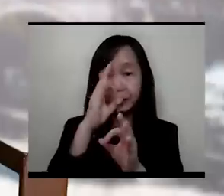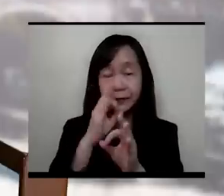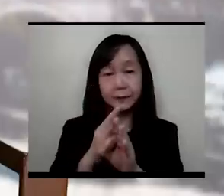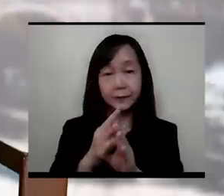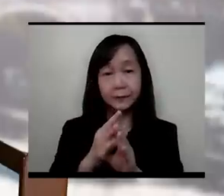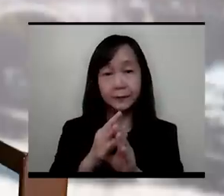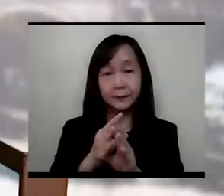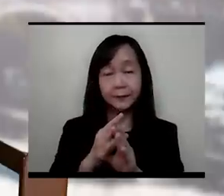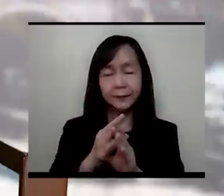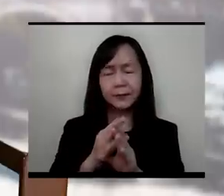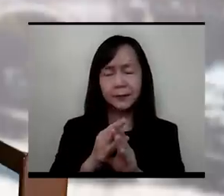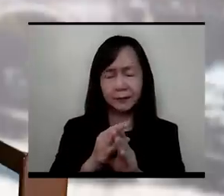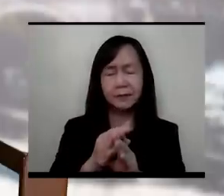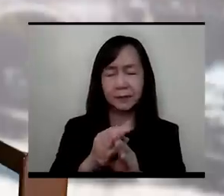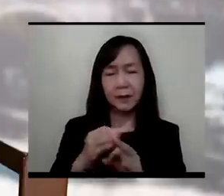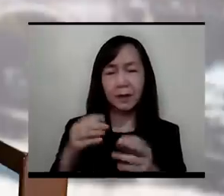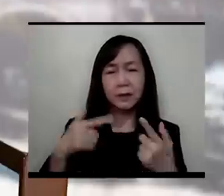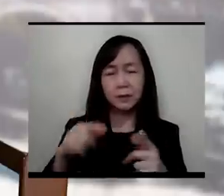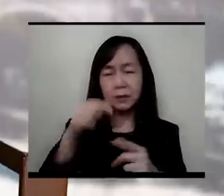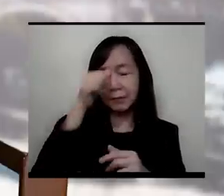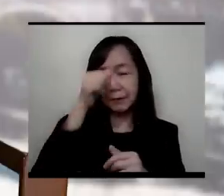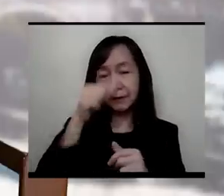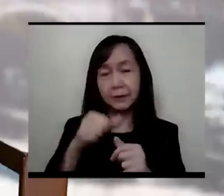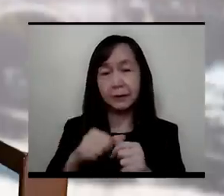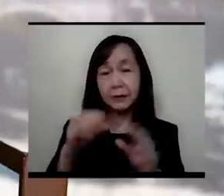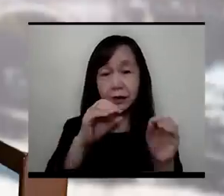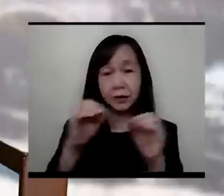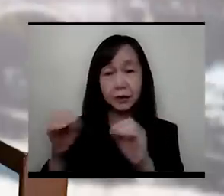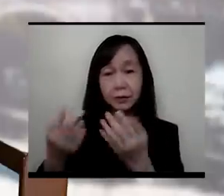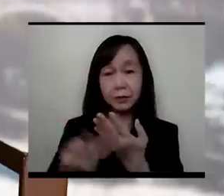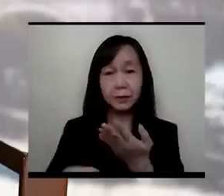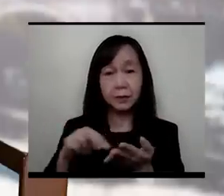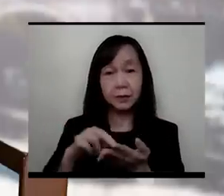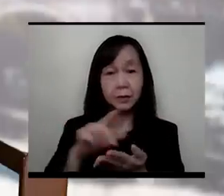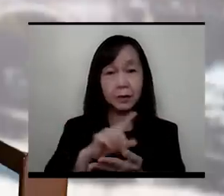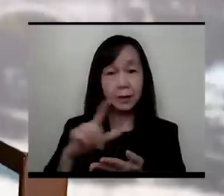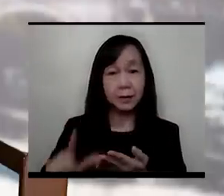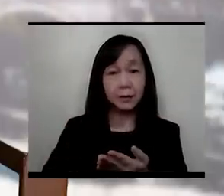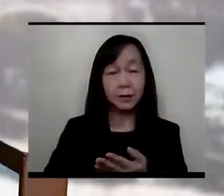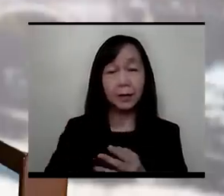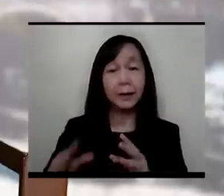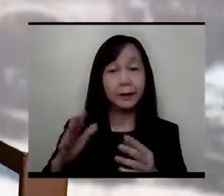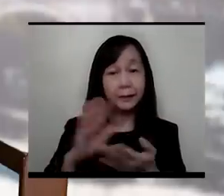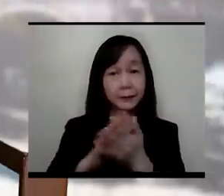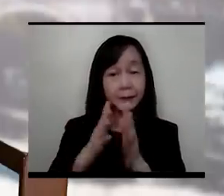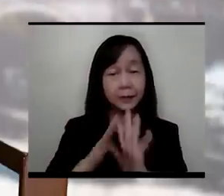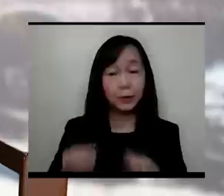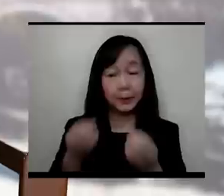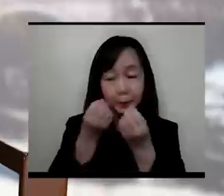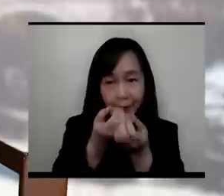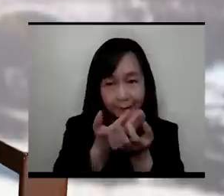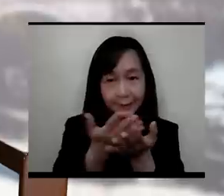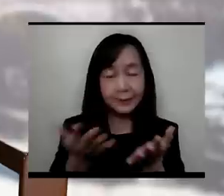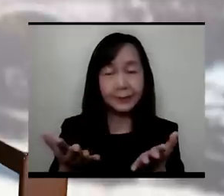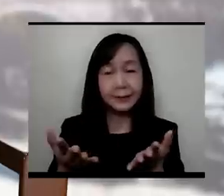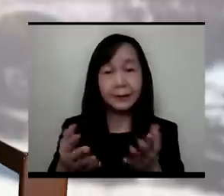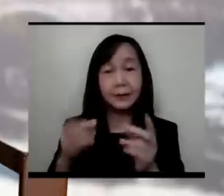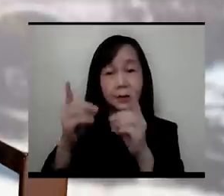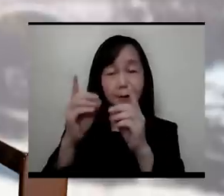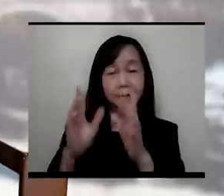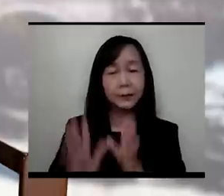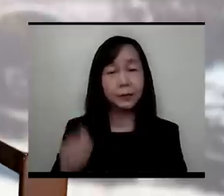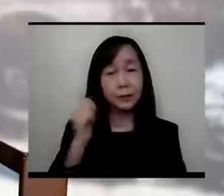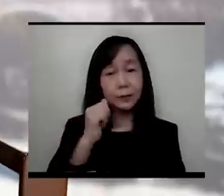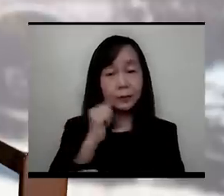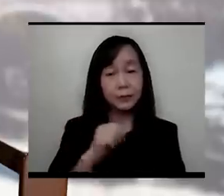Let us remember the teachings Of the risen Lord The peace which he breathed On his disciples Always involved